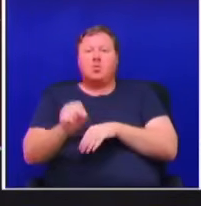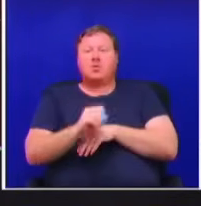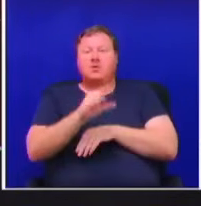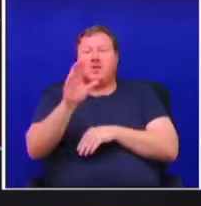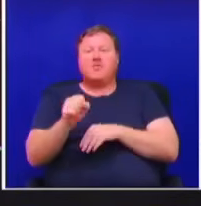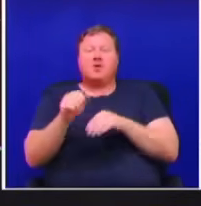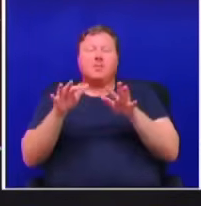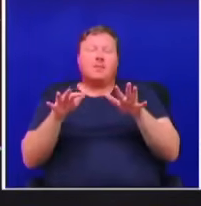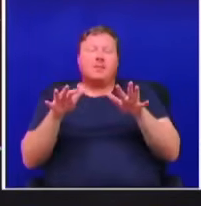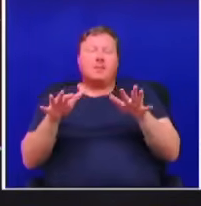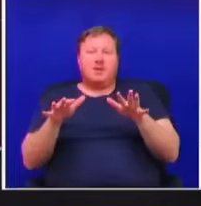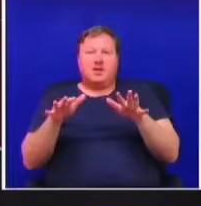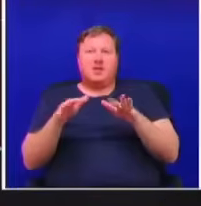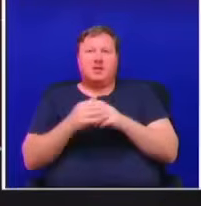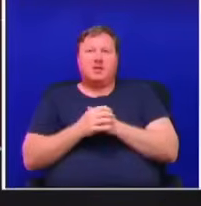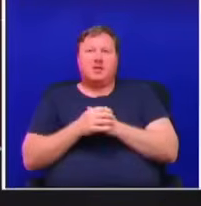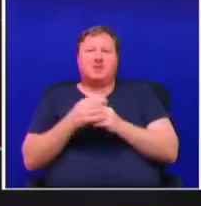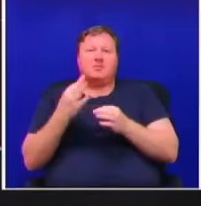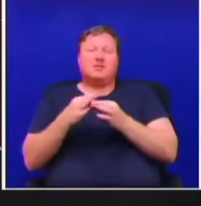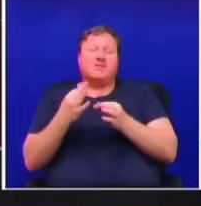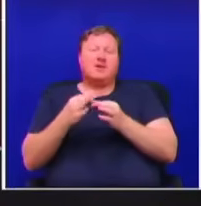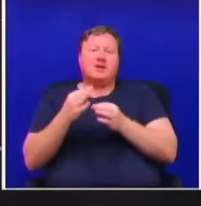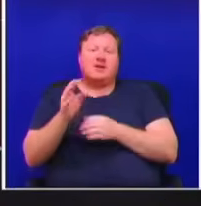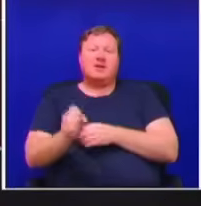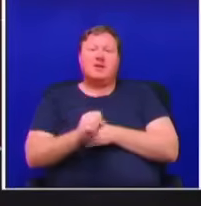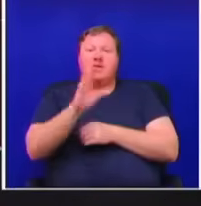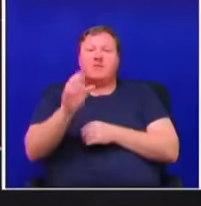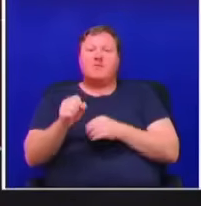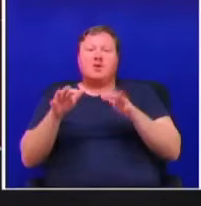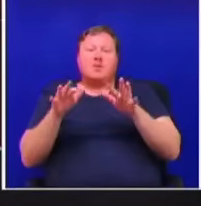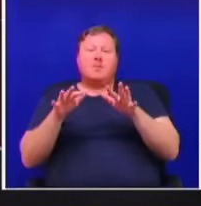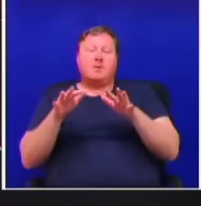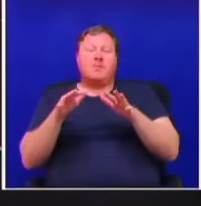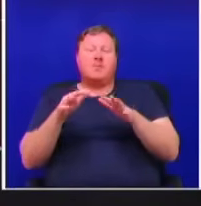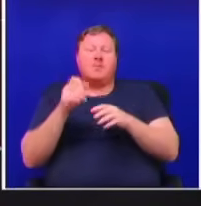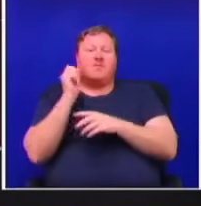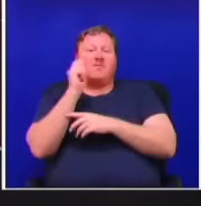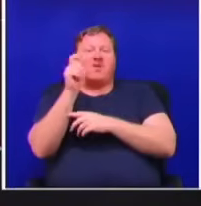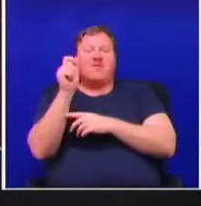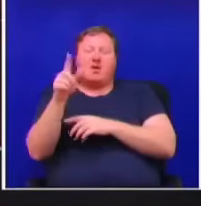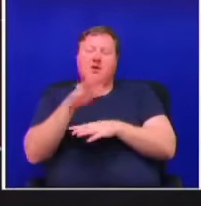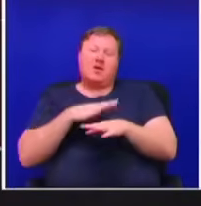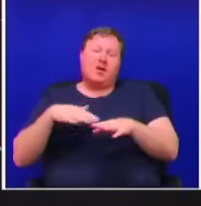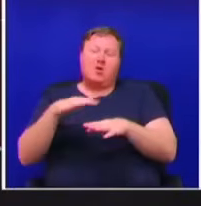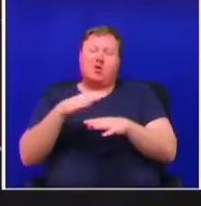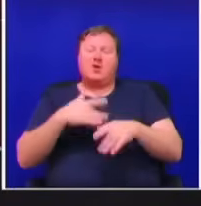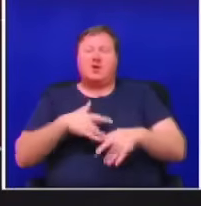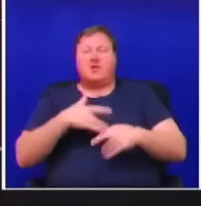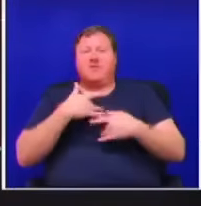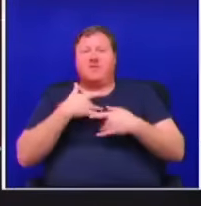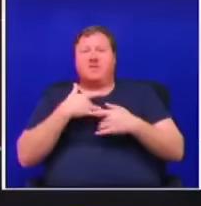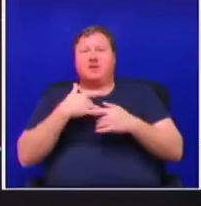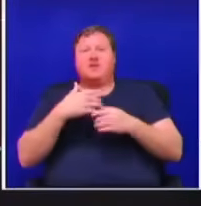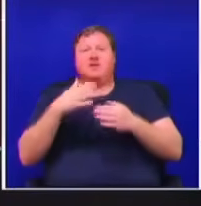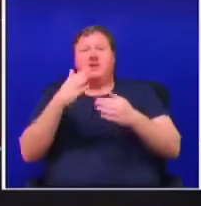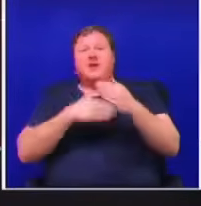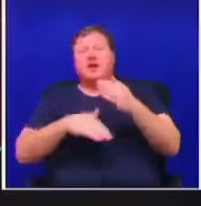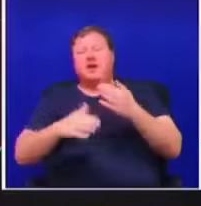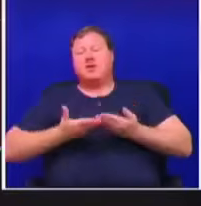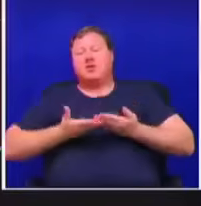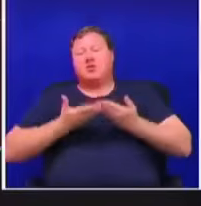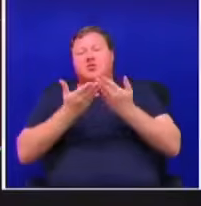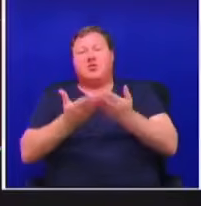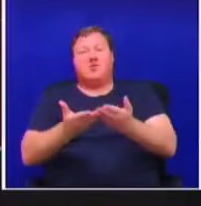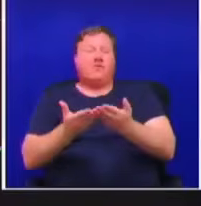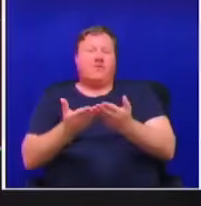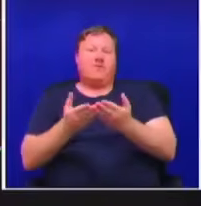especially the South Africans who live in the rural areas and underserved communities, are able